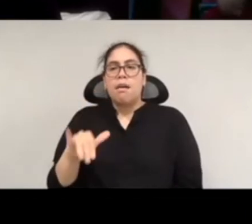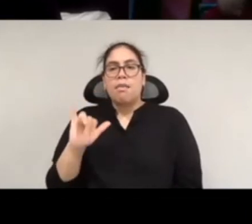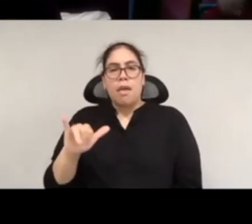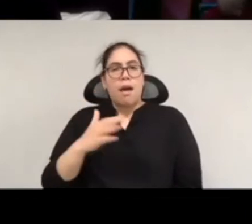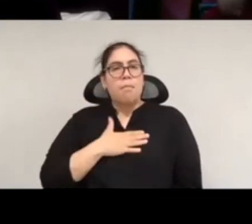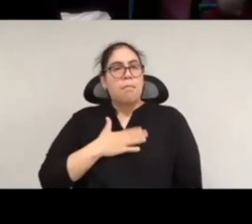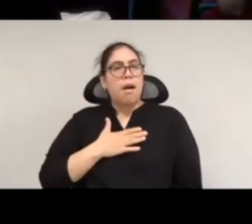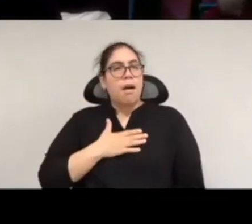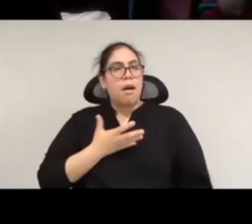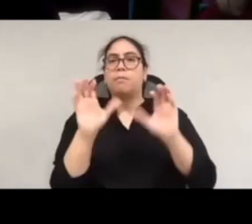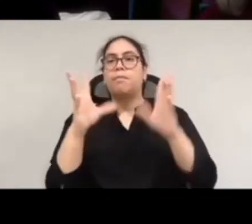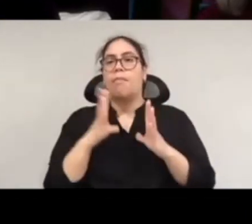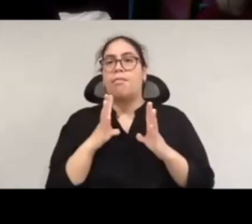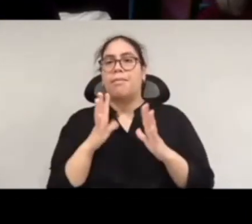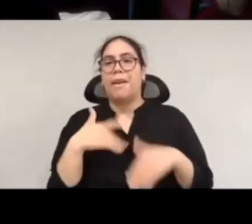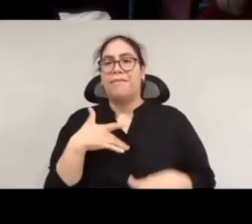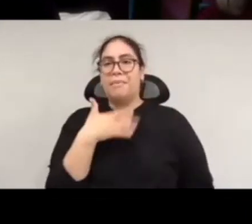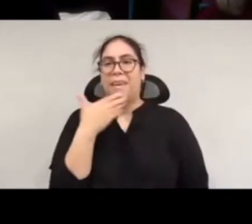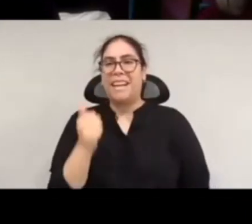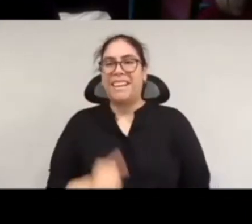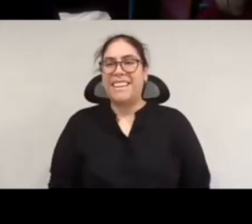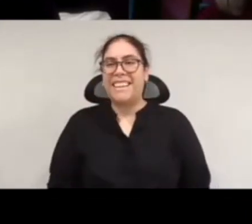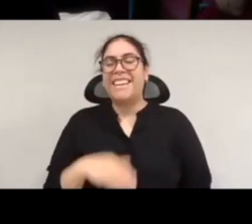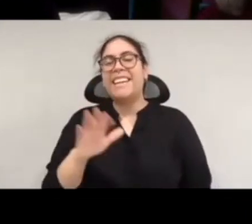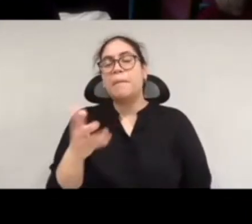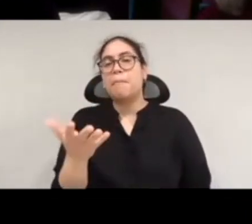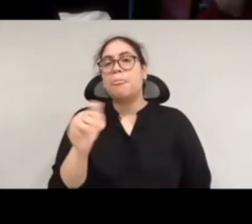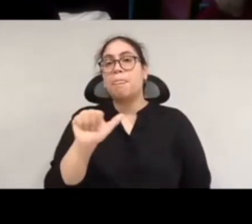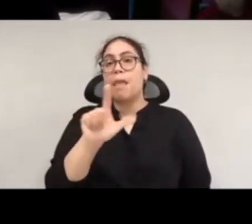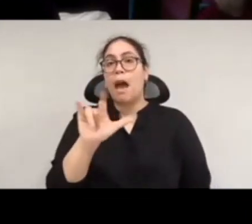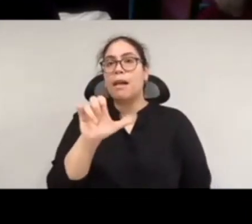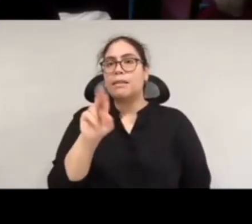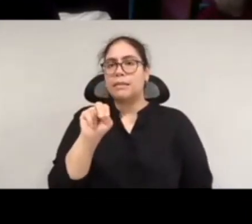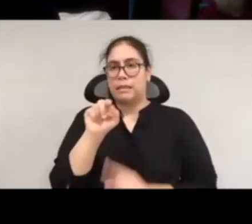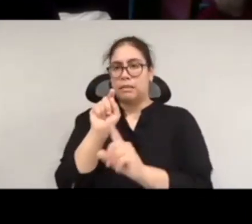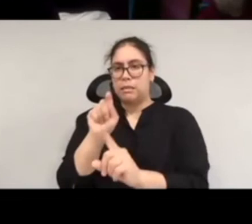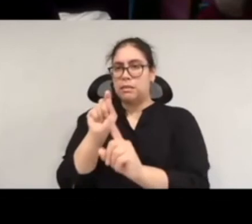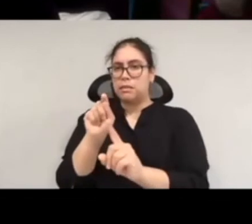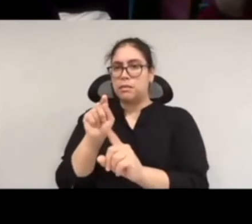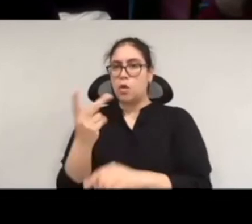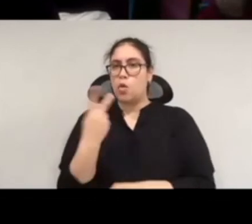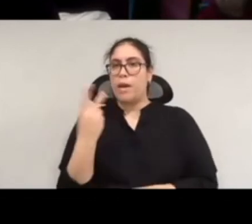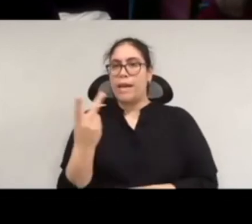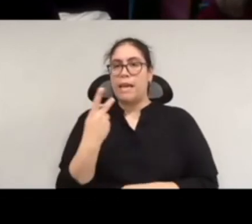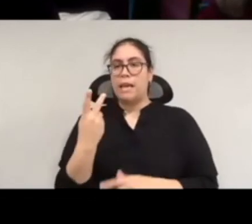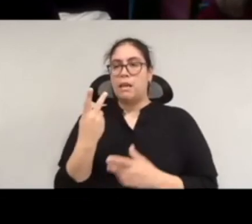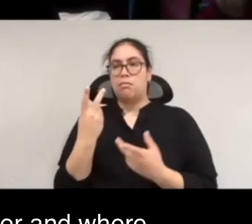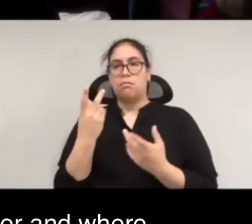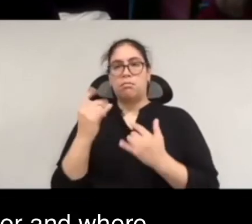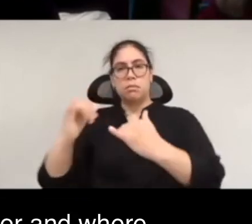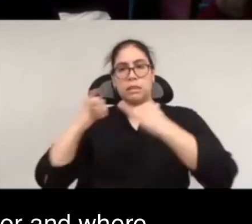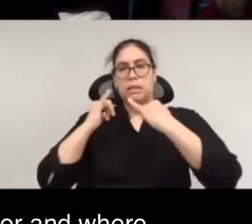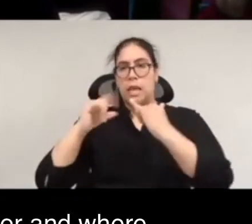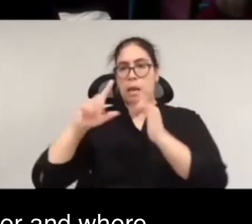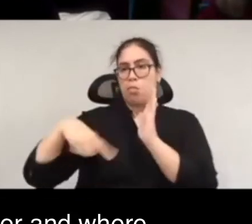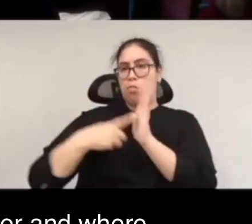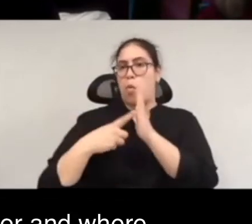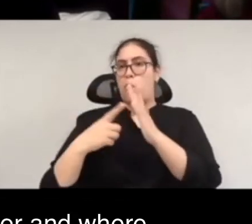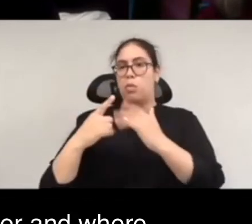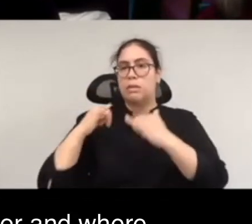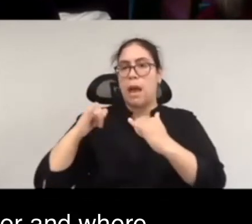How can I do more of it? Allison, I want to speak to you because we are speaking the same language, as far